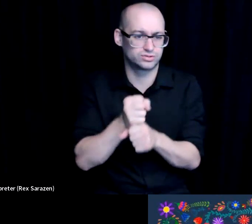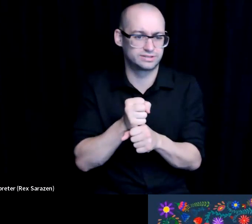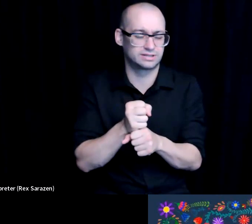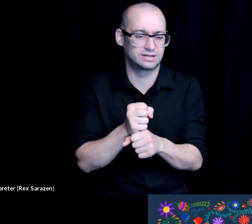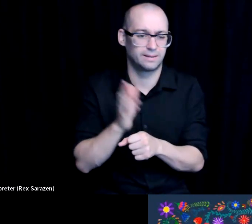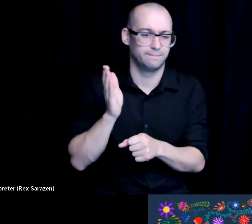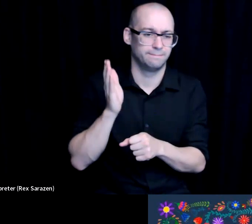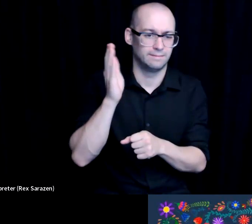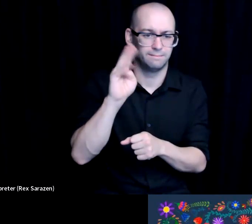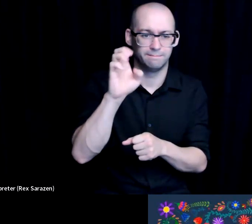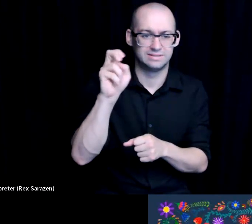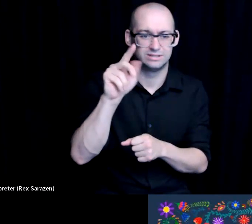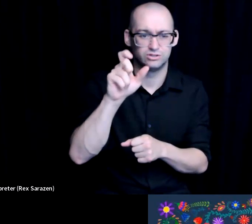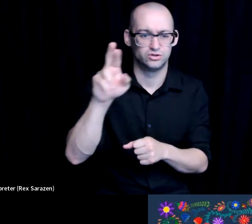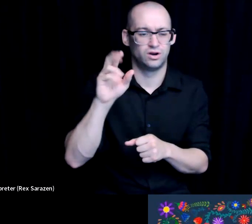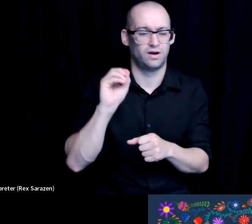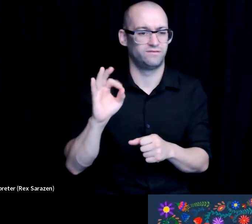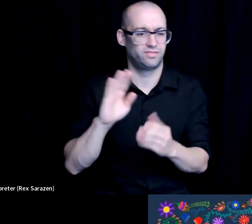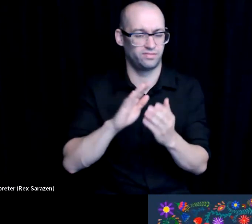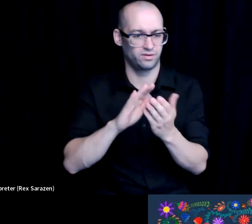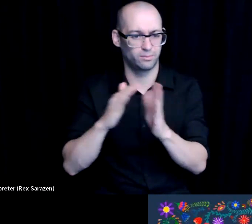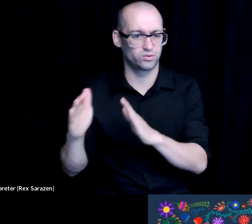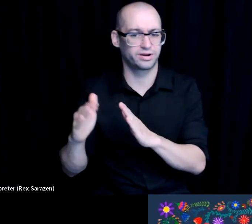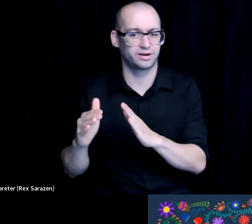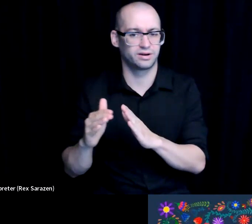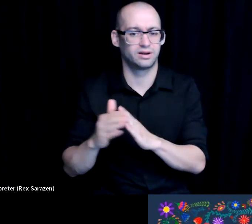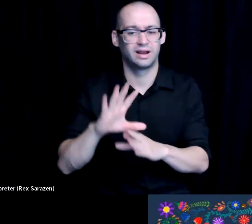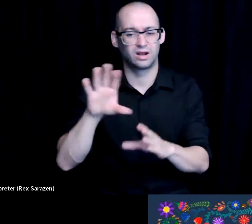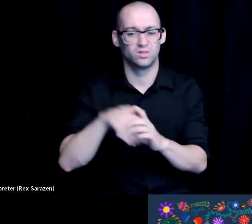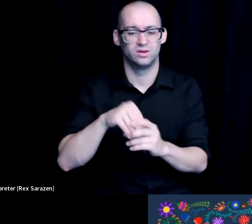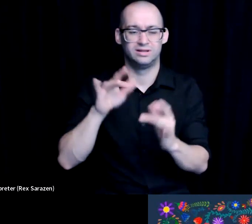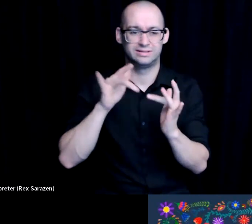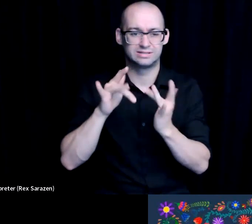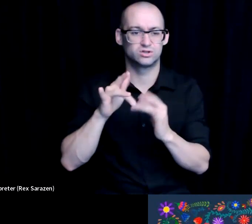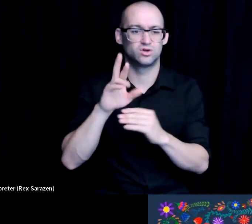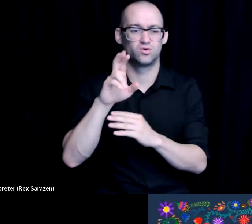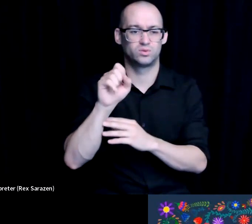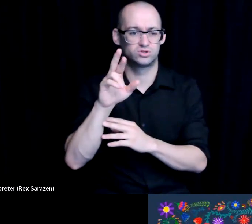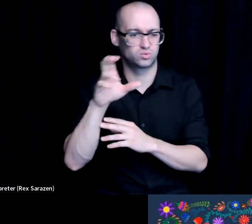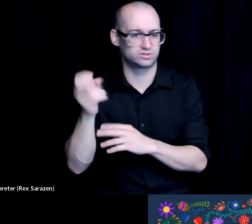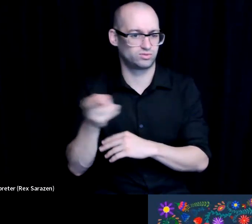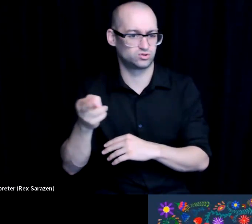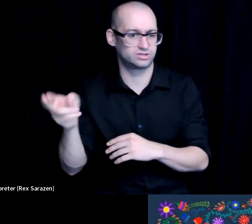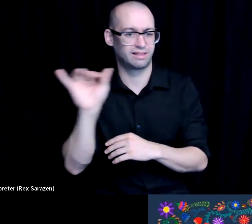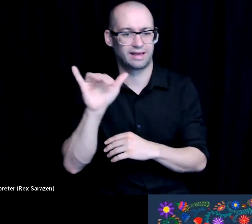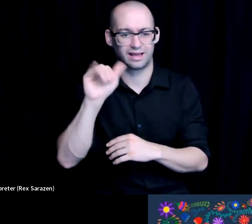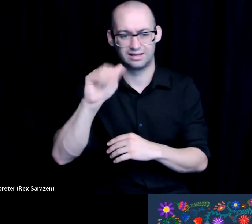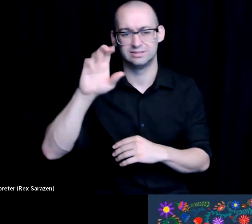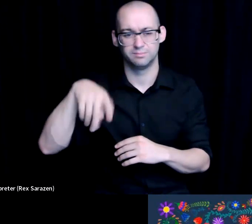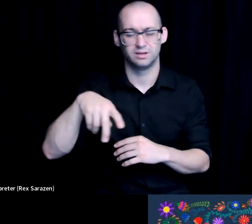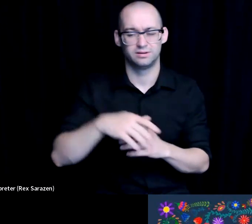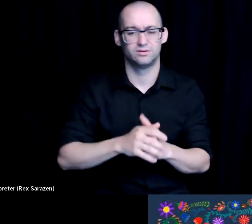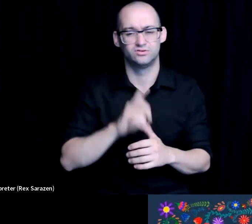liaisons to resources, including digital resources like the ACP. So